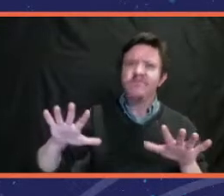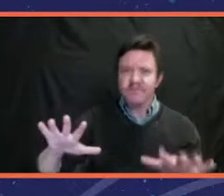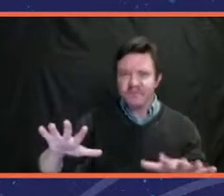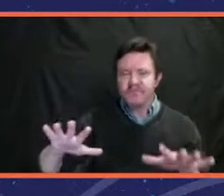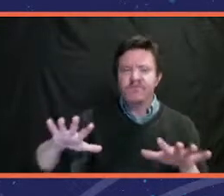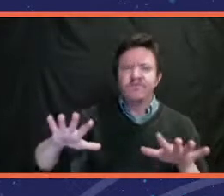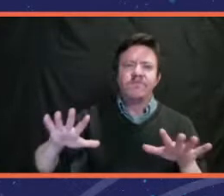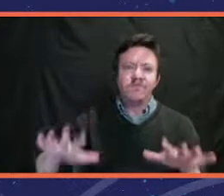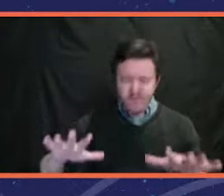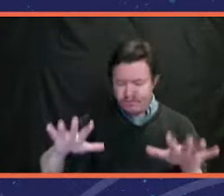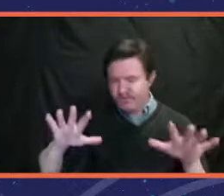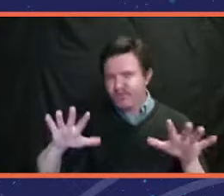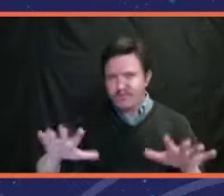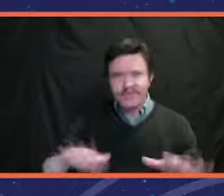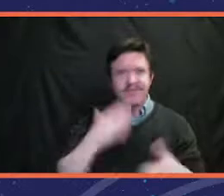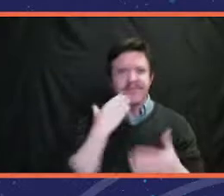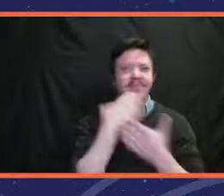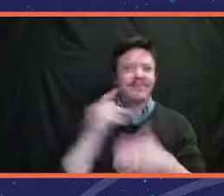Shout out to ASL.